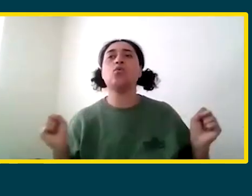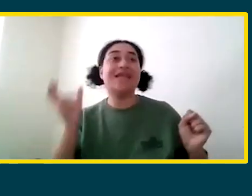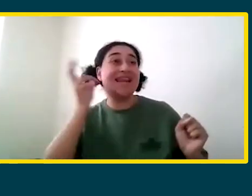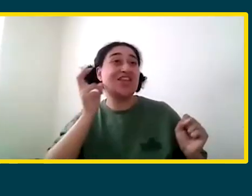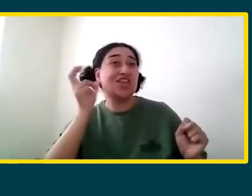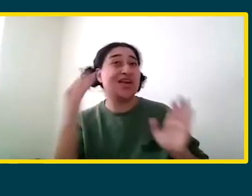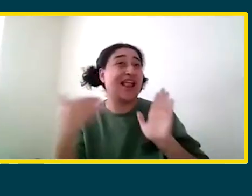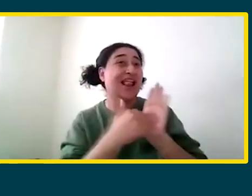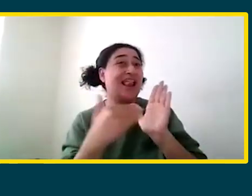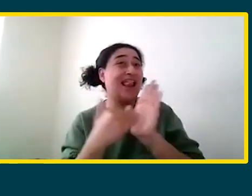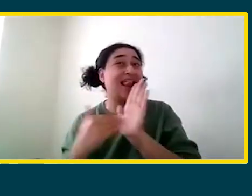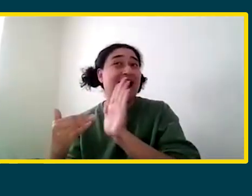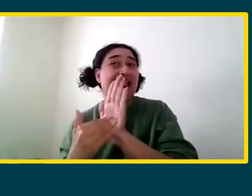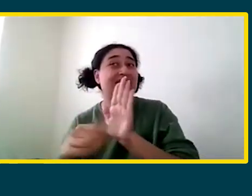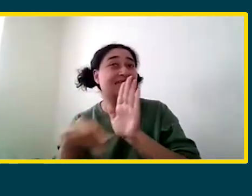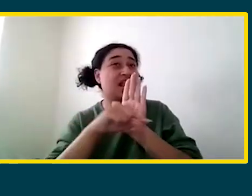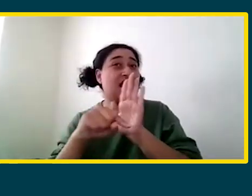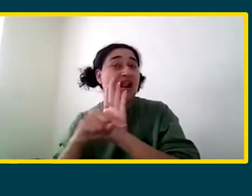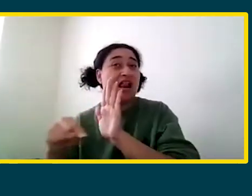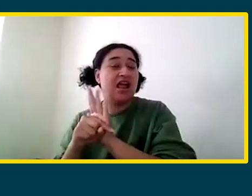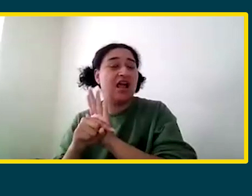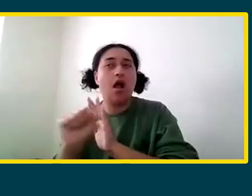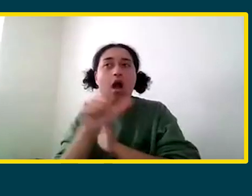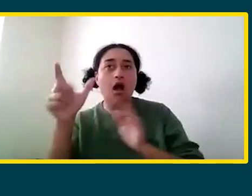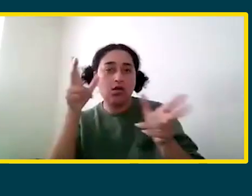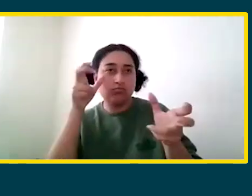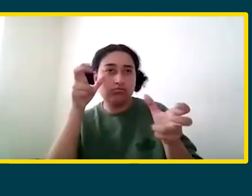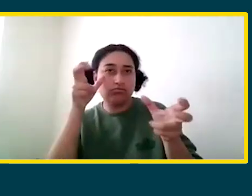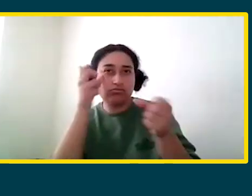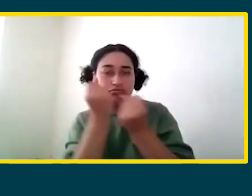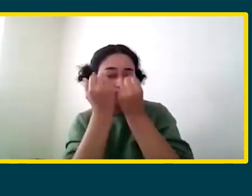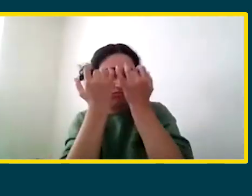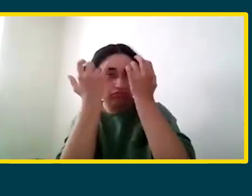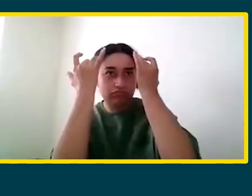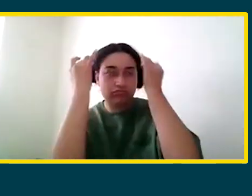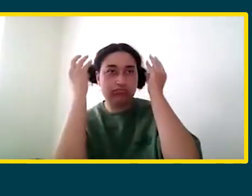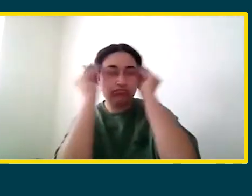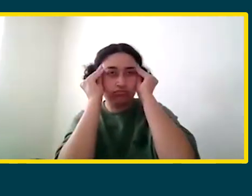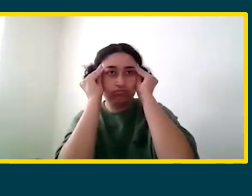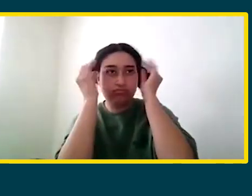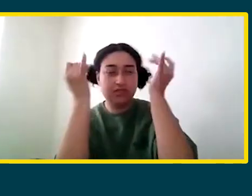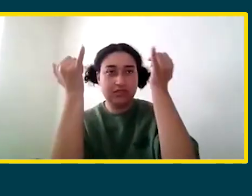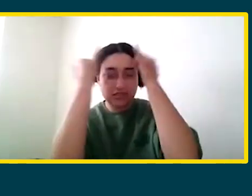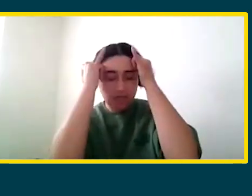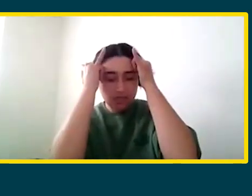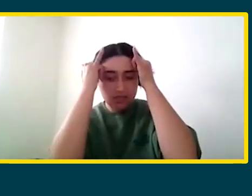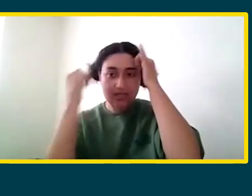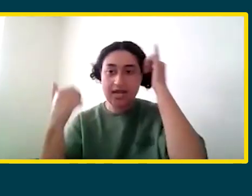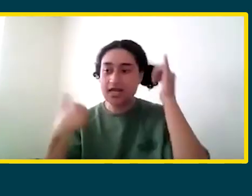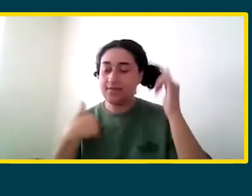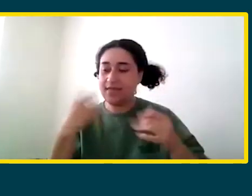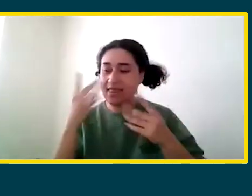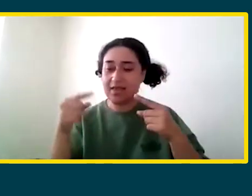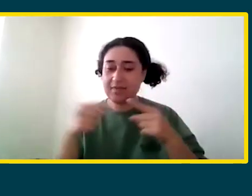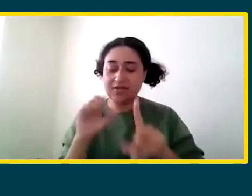that absorbed into my subconscious, this subcortical part of my brain and my body. And I think thinking about a society